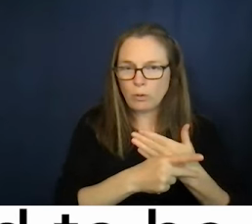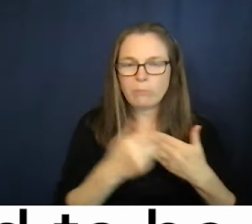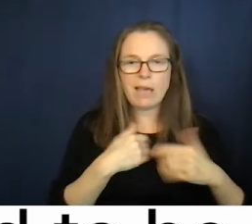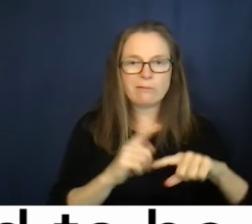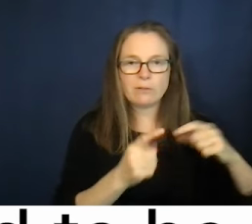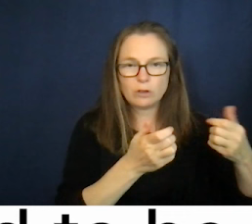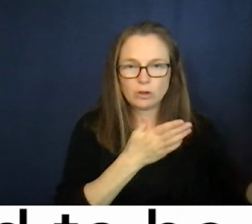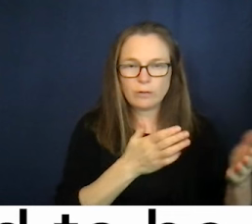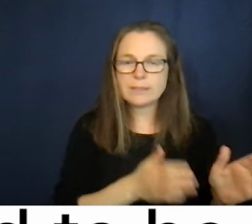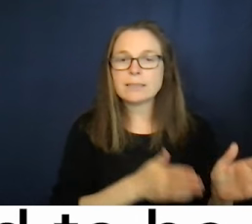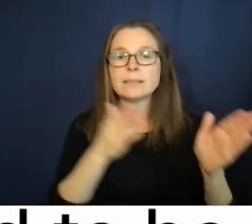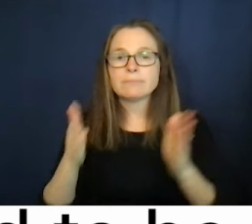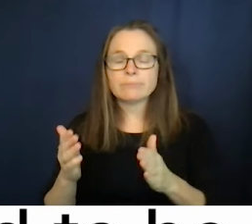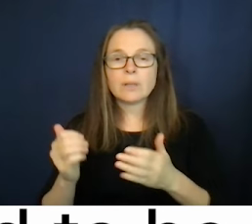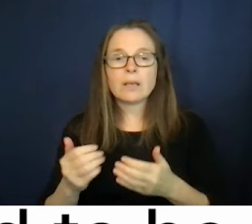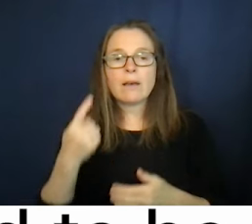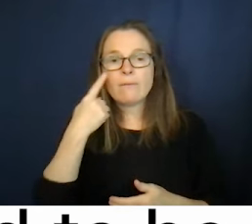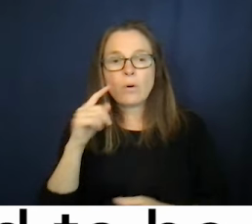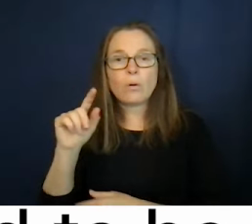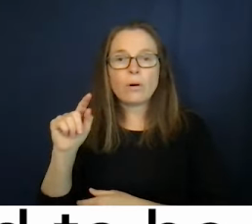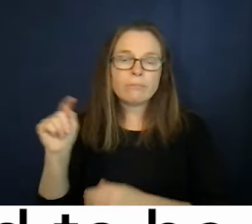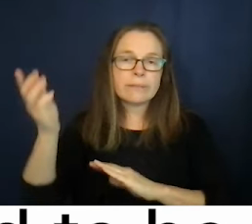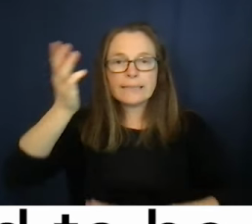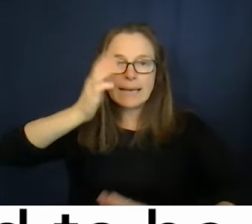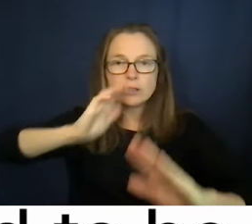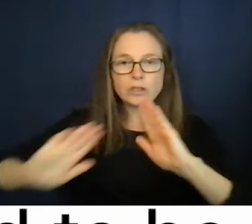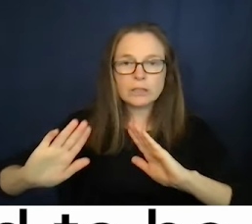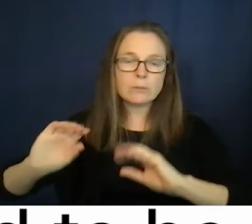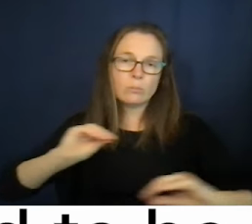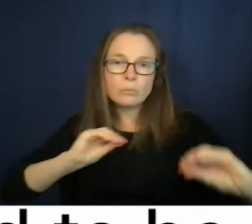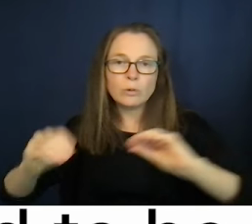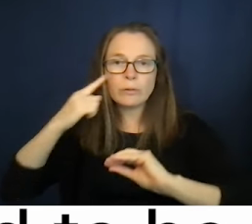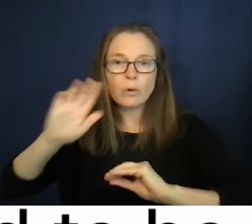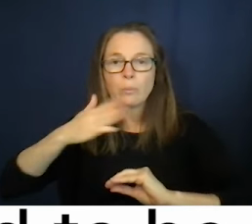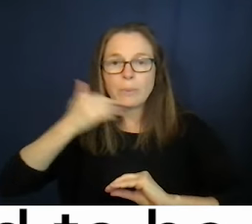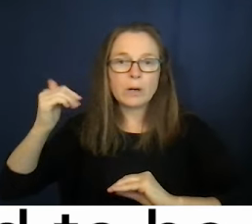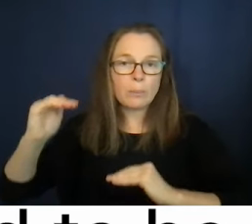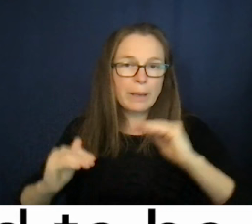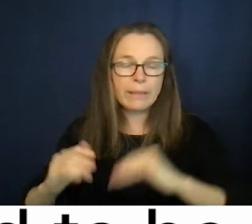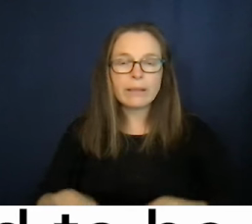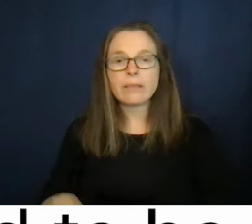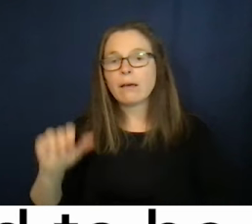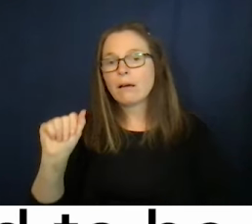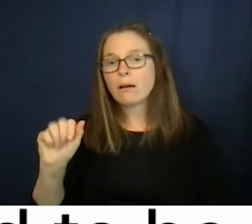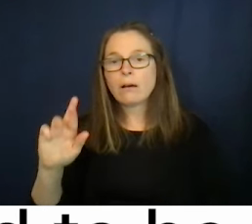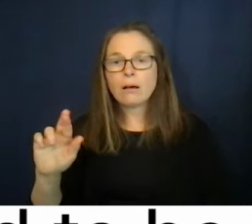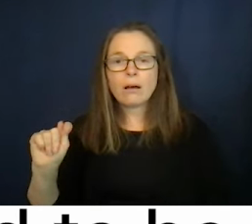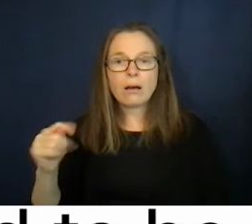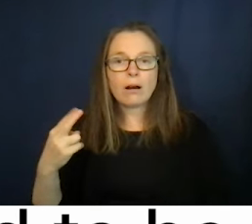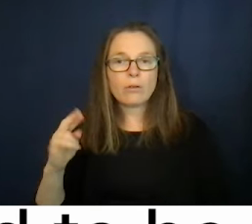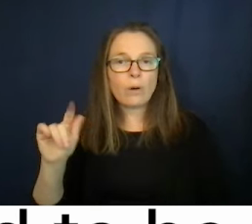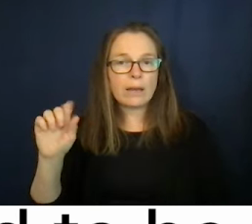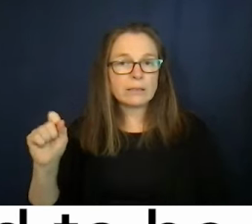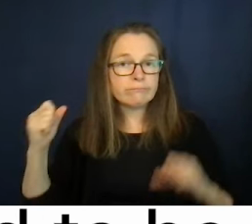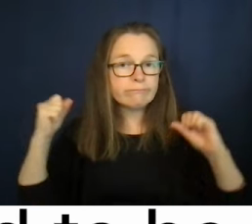We provide funding for Tai Chi, Moving for Better Balance, Arthritis Foundation exercise